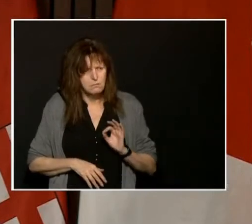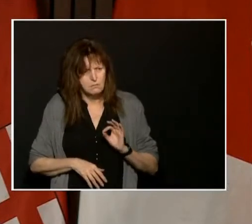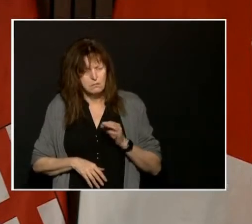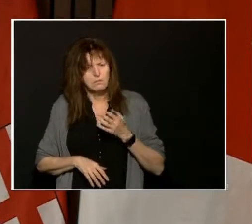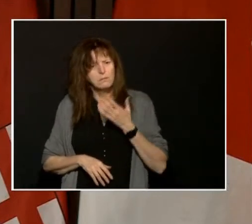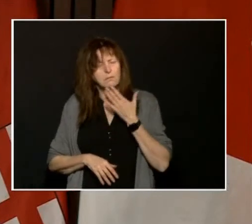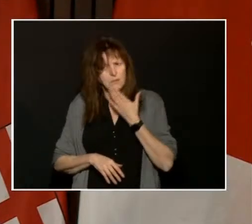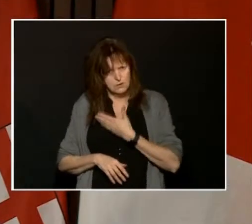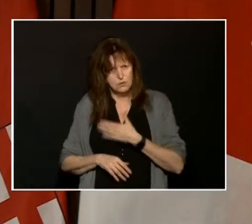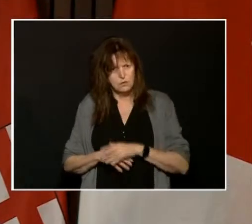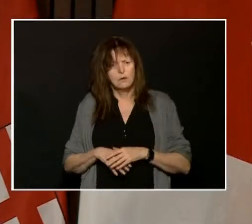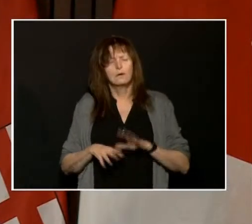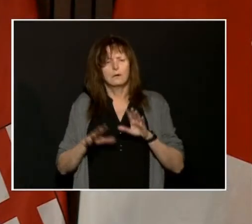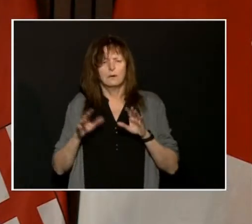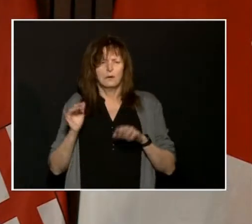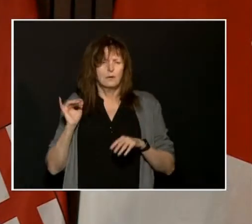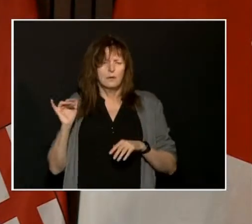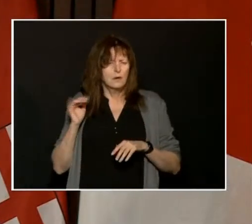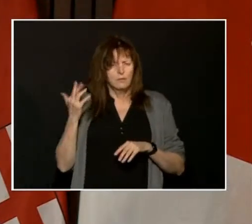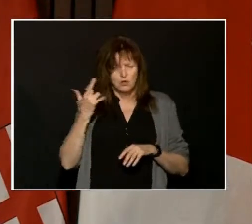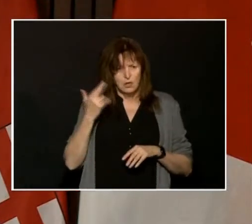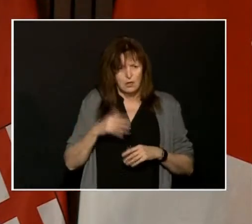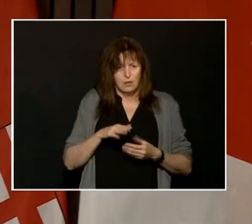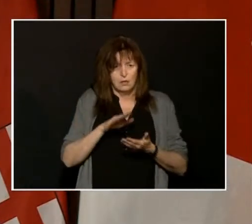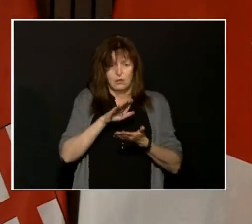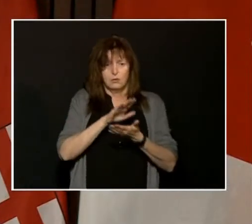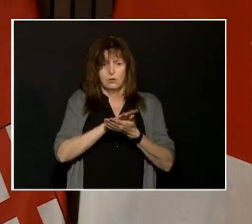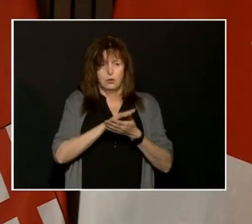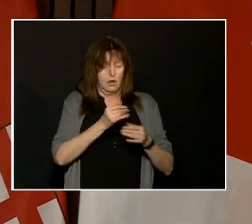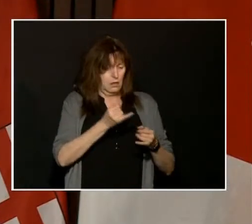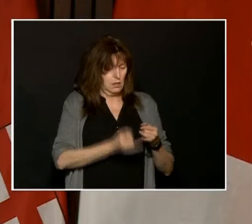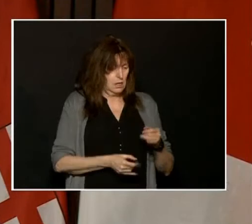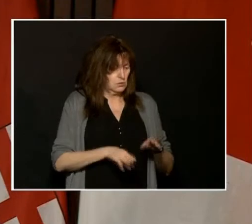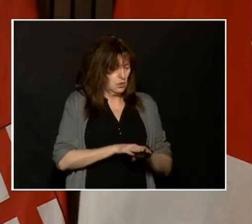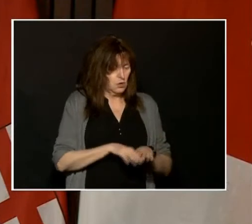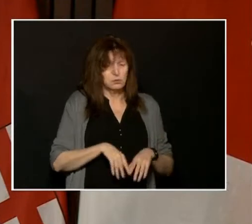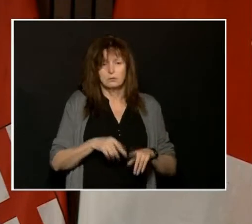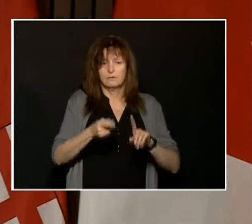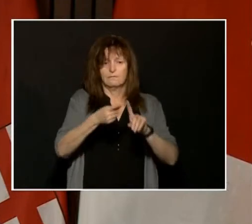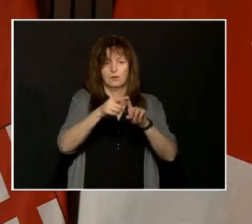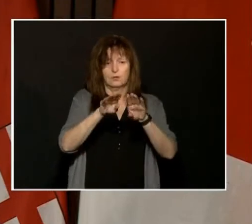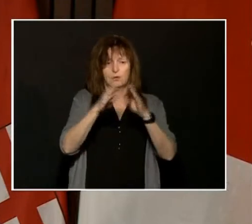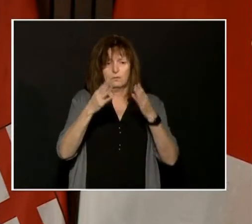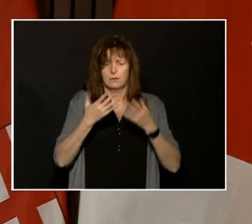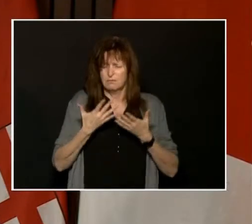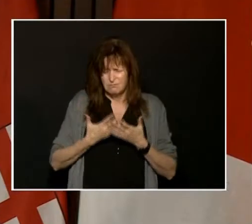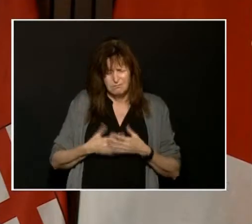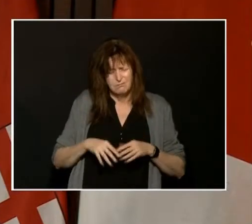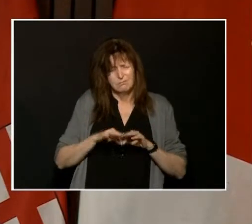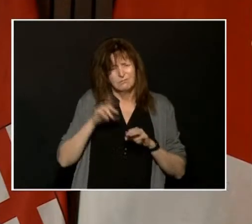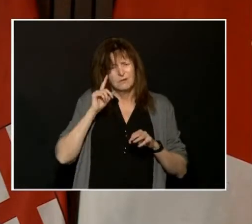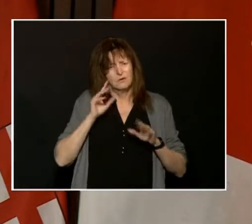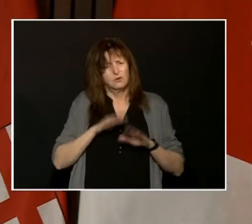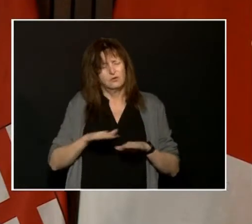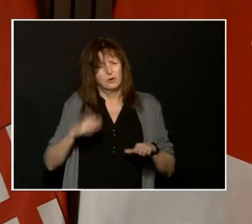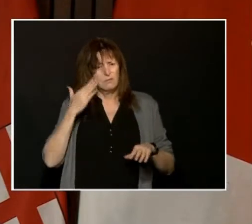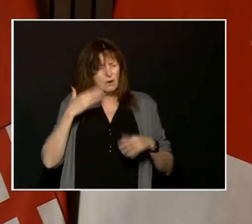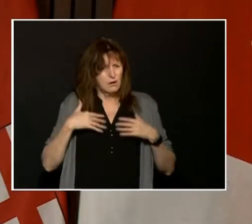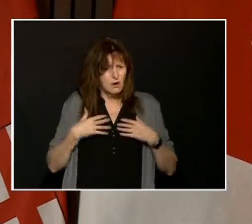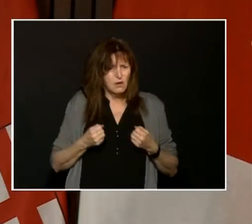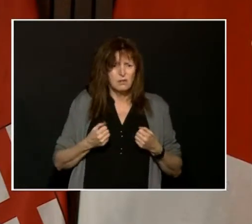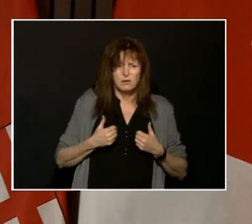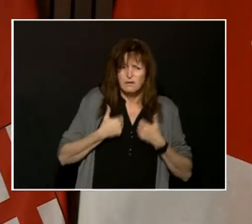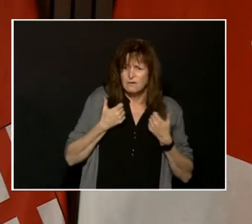thing to close and the first thing to open. Their critical role in kids' lives and in parents' lives too is obvious, and we've spoken about